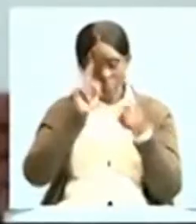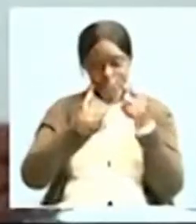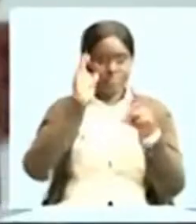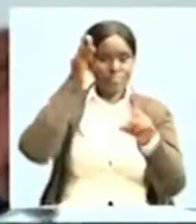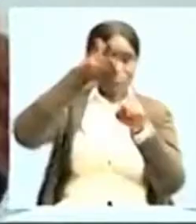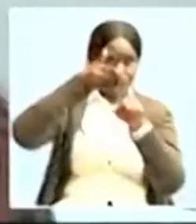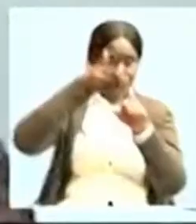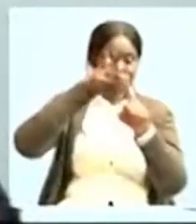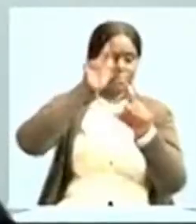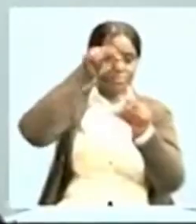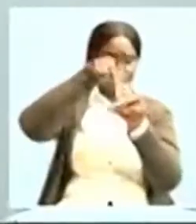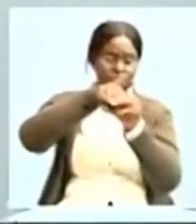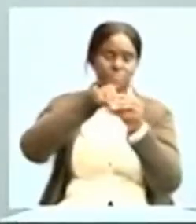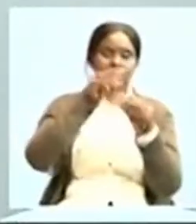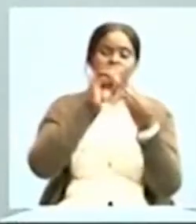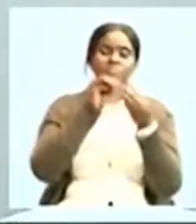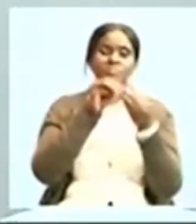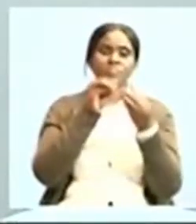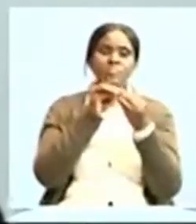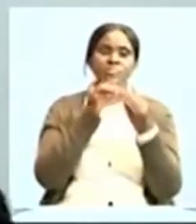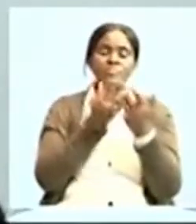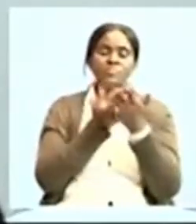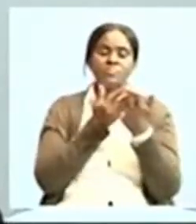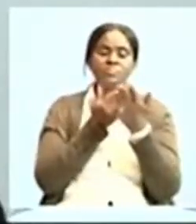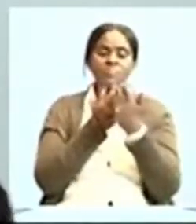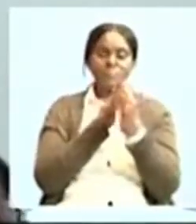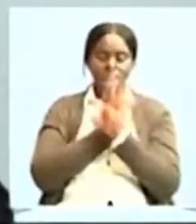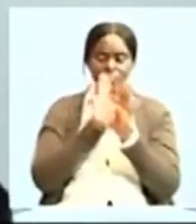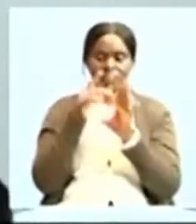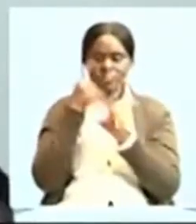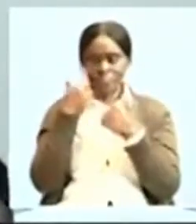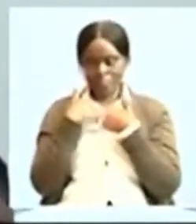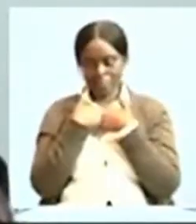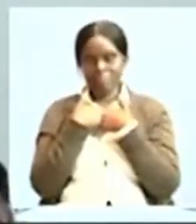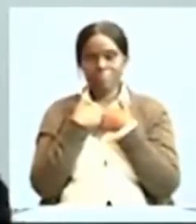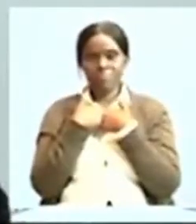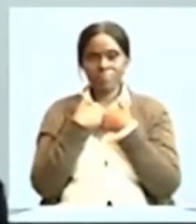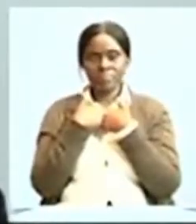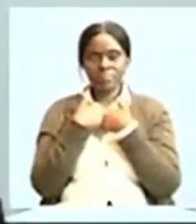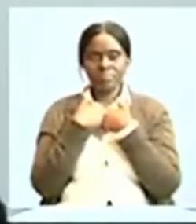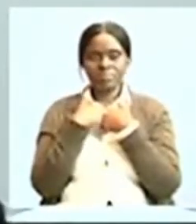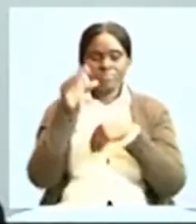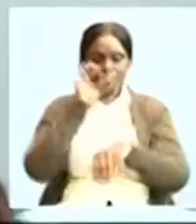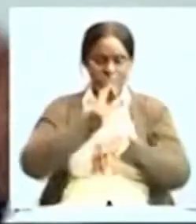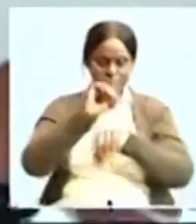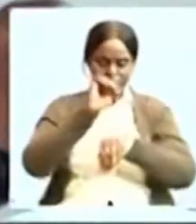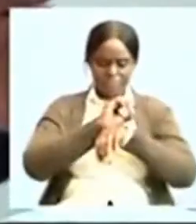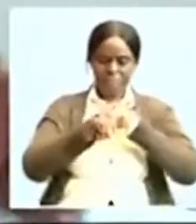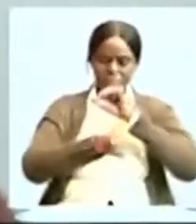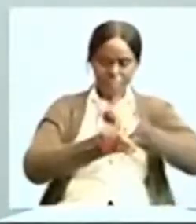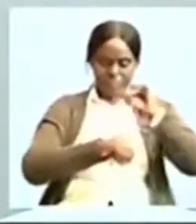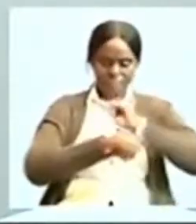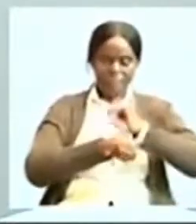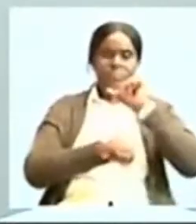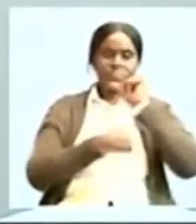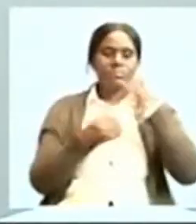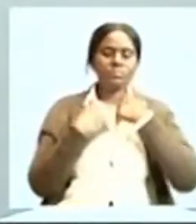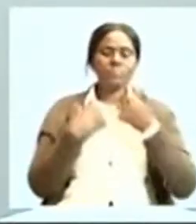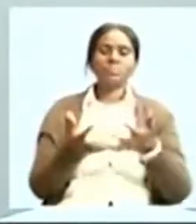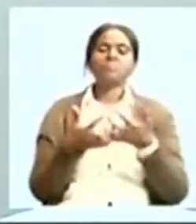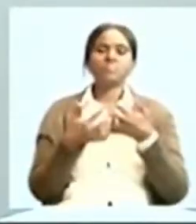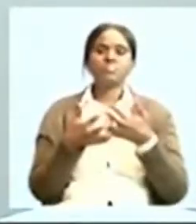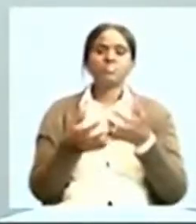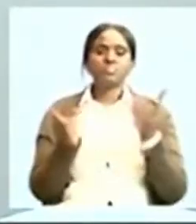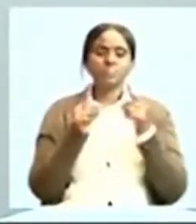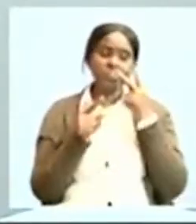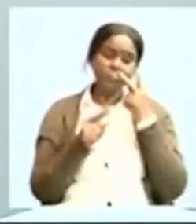directly participate. The Zambians who have the opportunity do not have the machinery. So